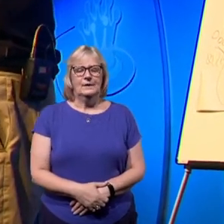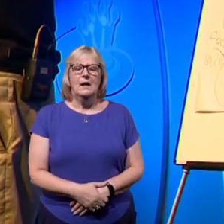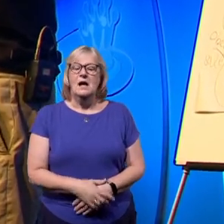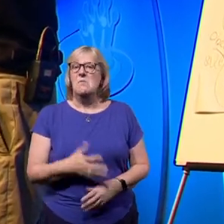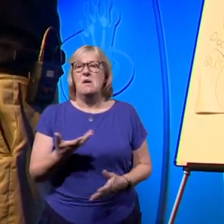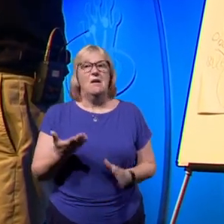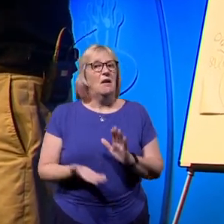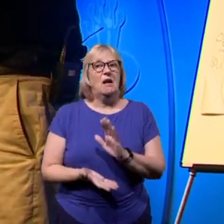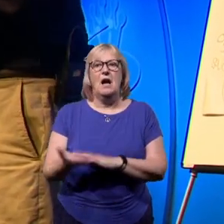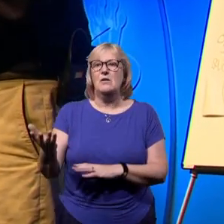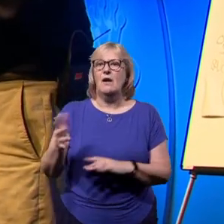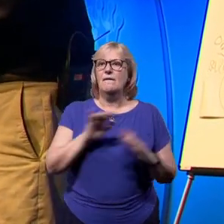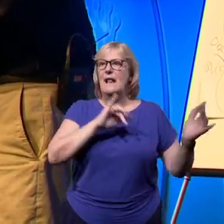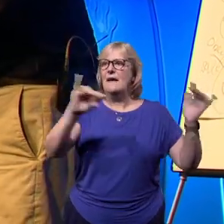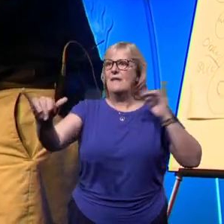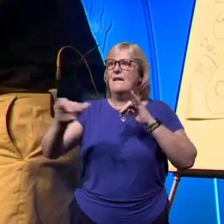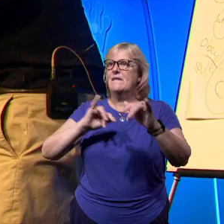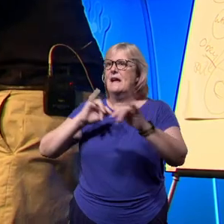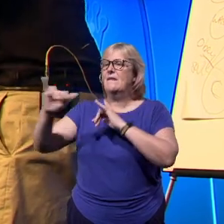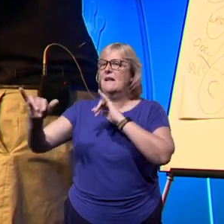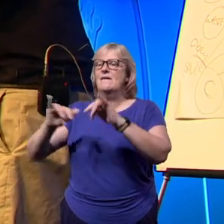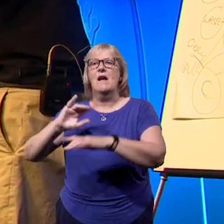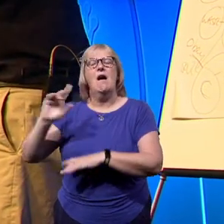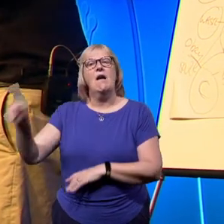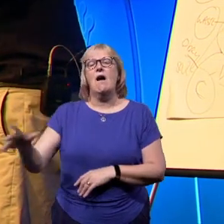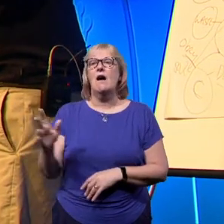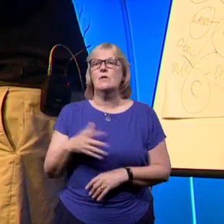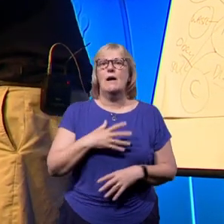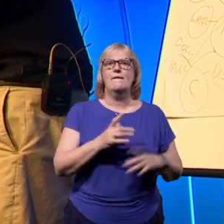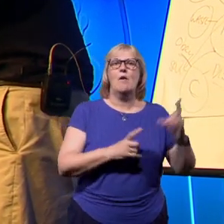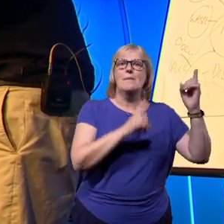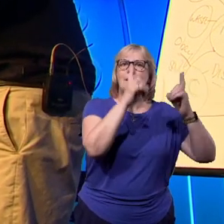9/11, have all those people fly into one country post-COVID.